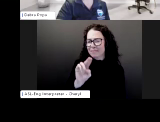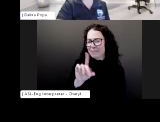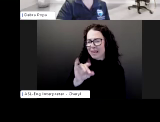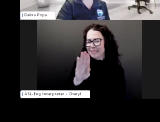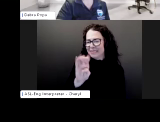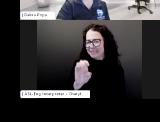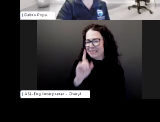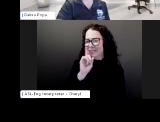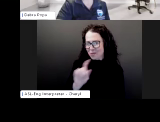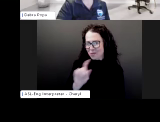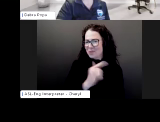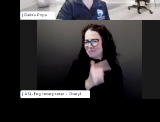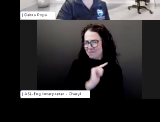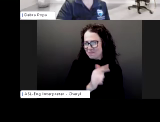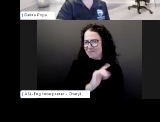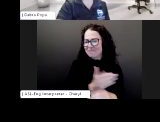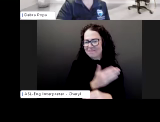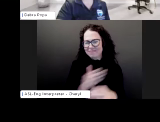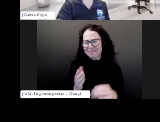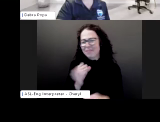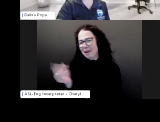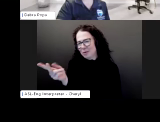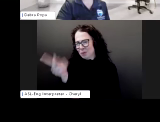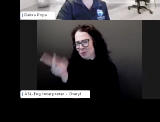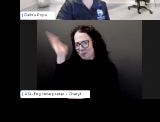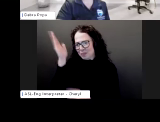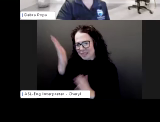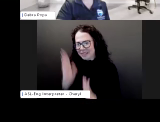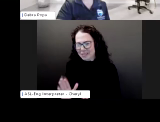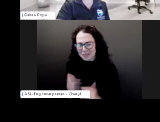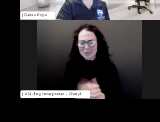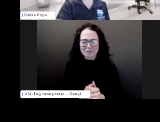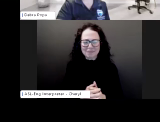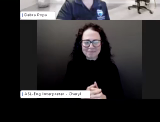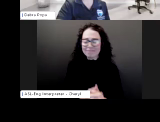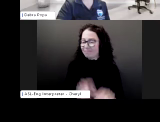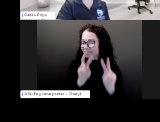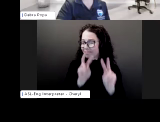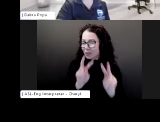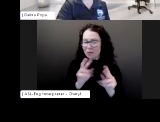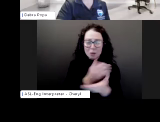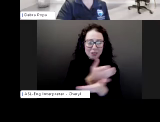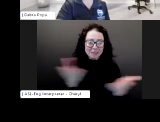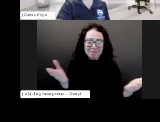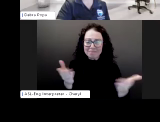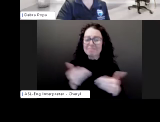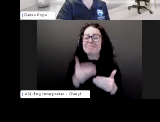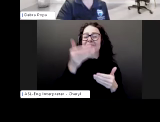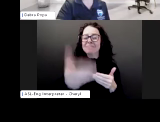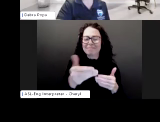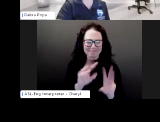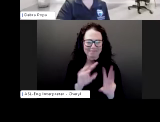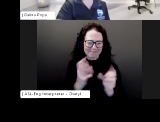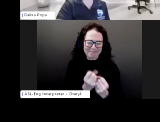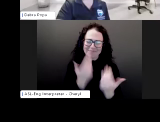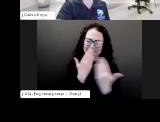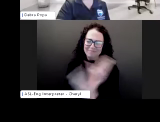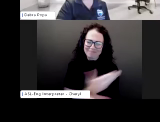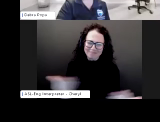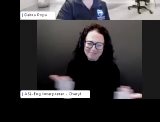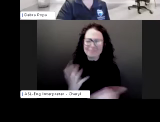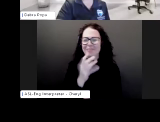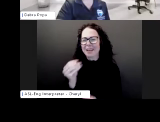Debra and Claudia. My pleasure. We look forward to seeing everybody at our next session. Thank you. And our ASL.